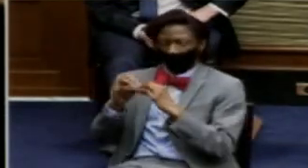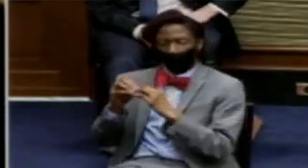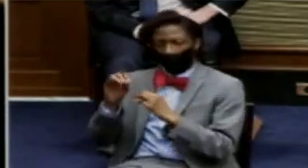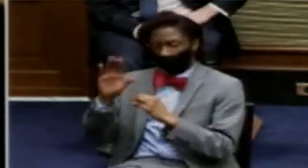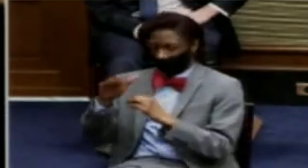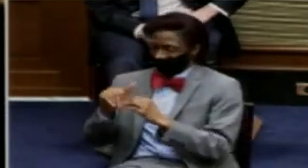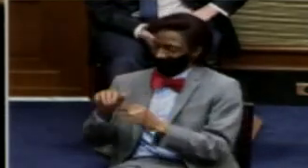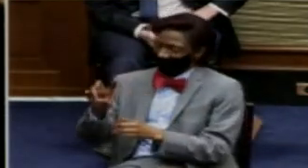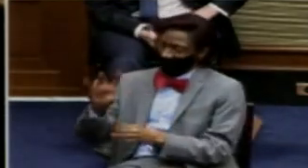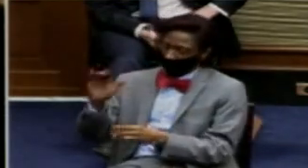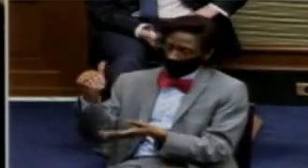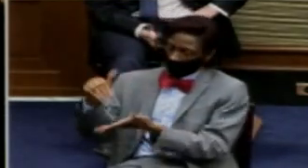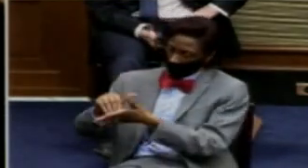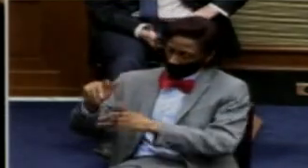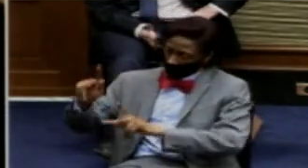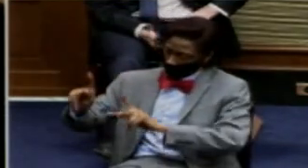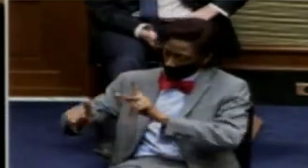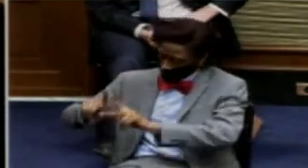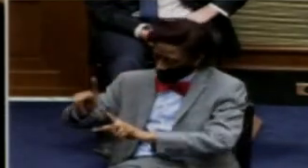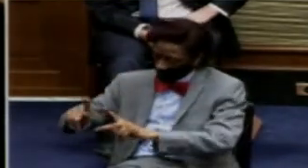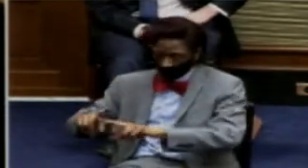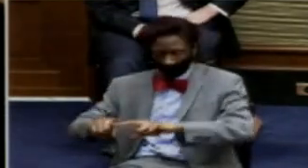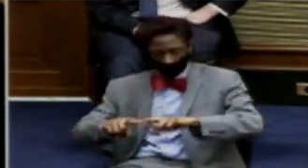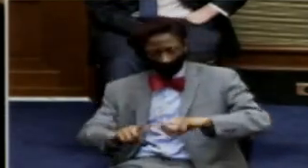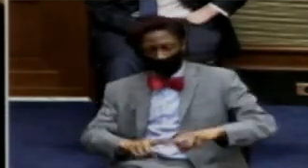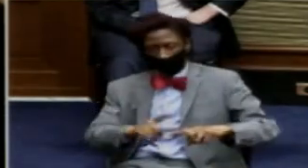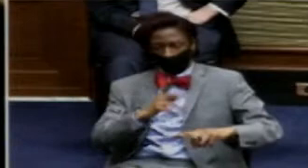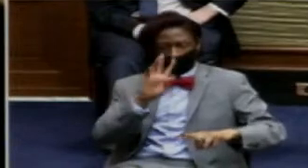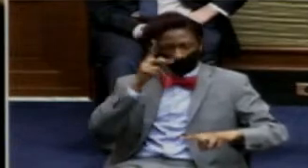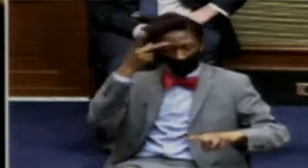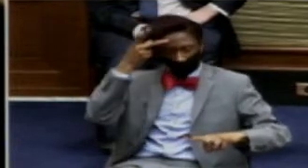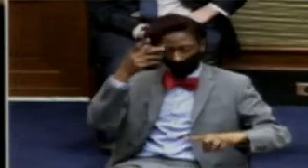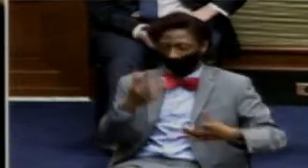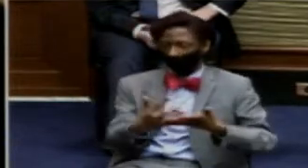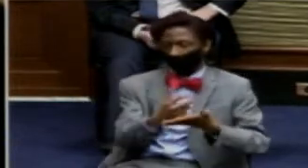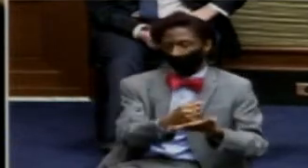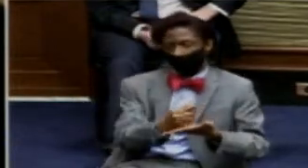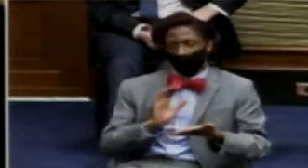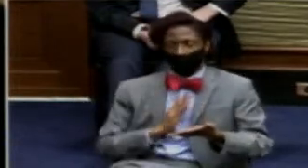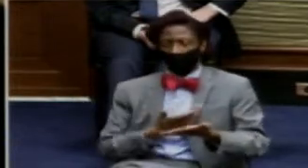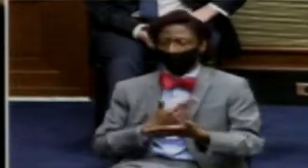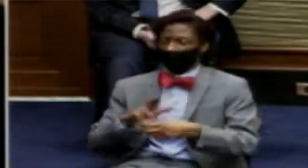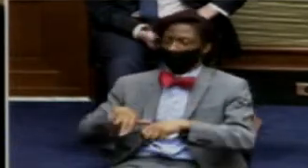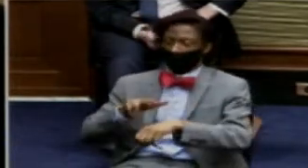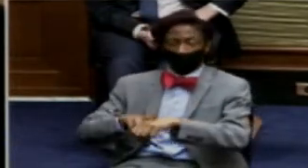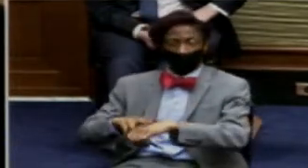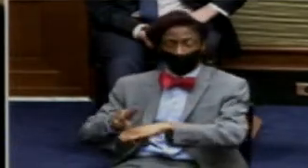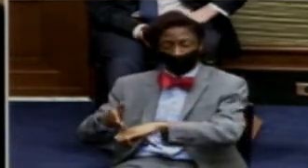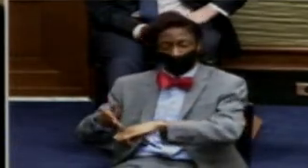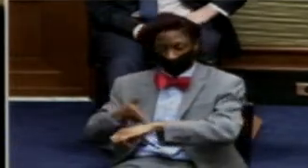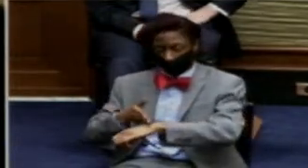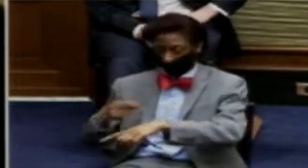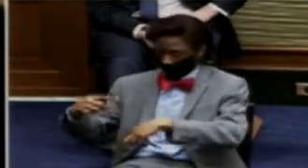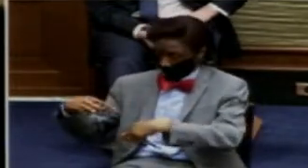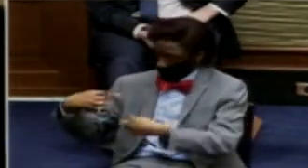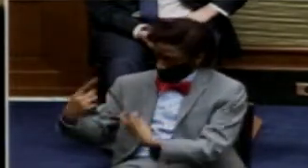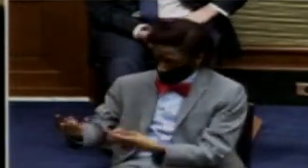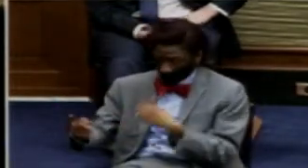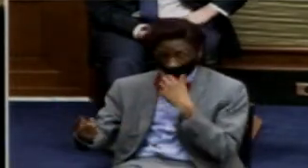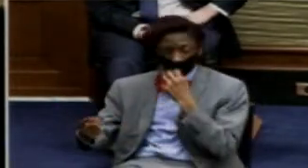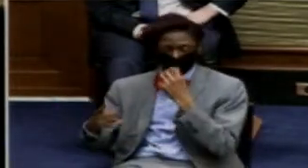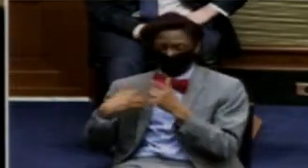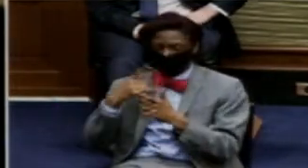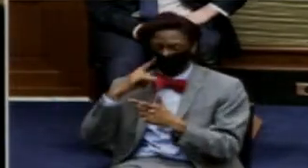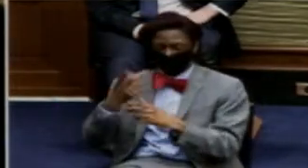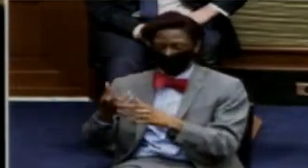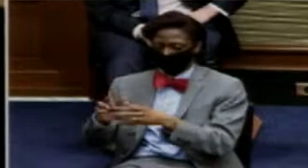the mercy of political whim. Our nation has made great progress throughout its history in expanding the right to